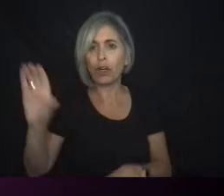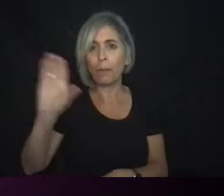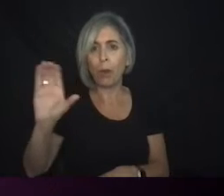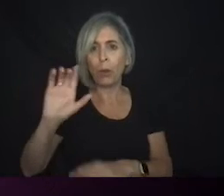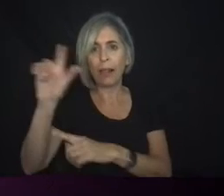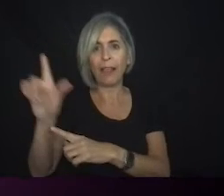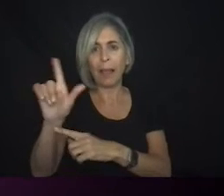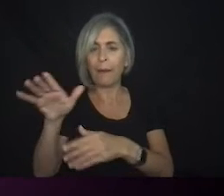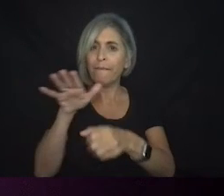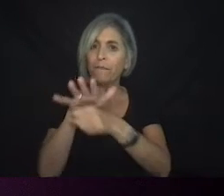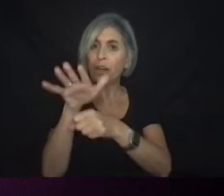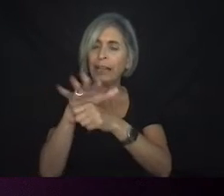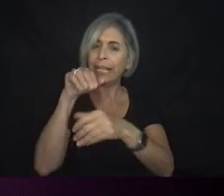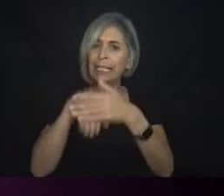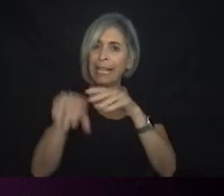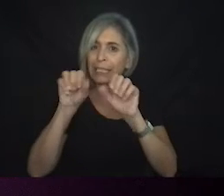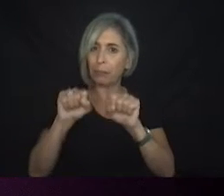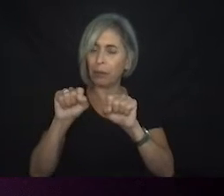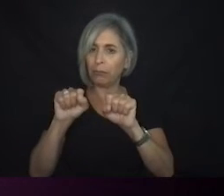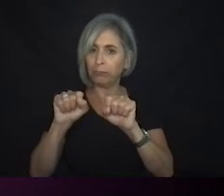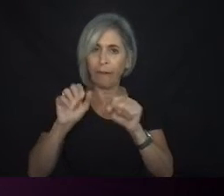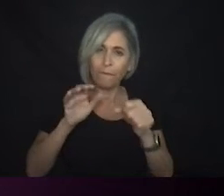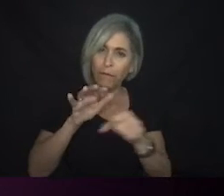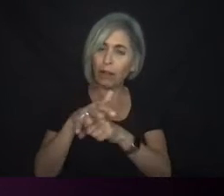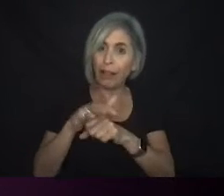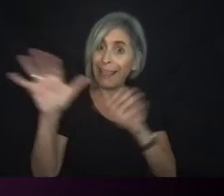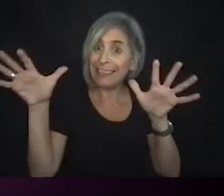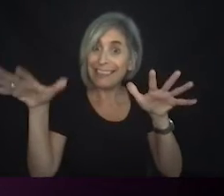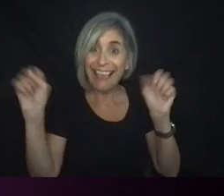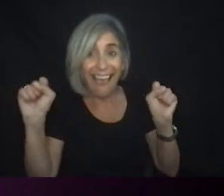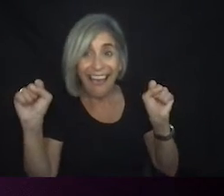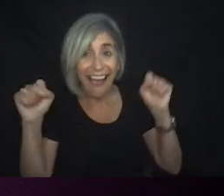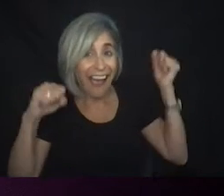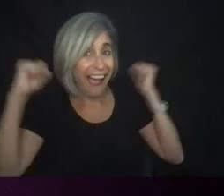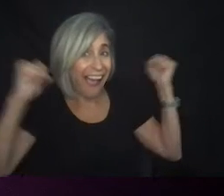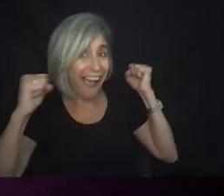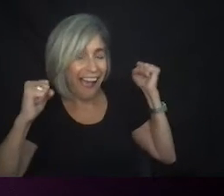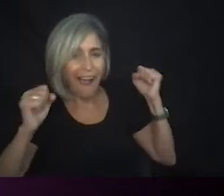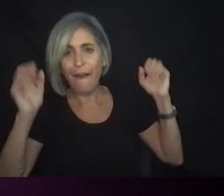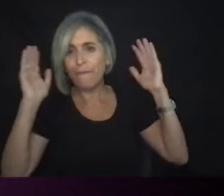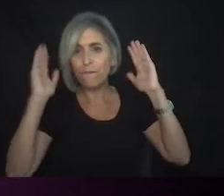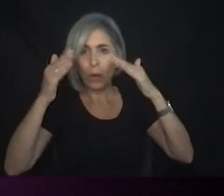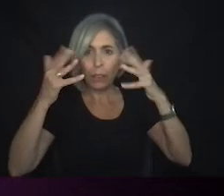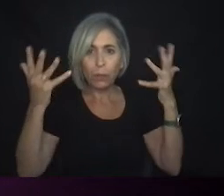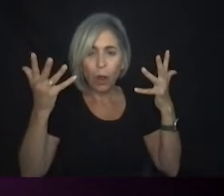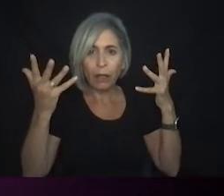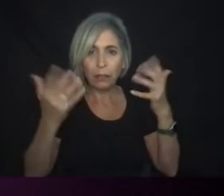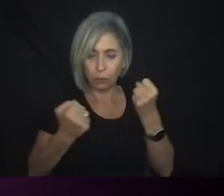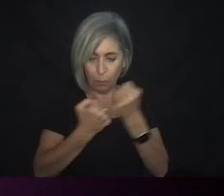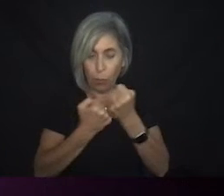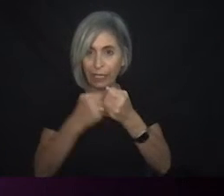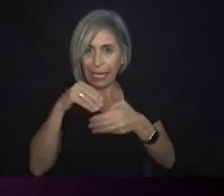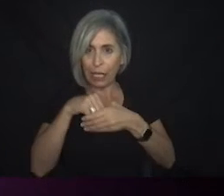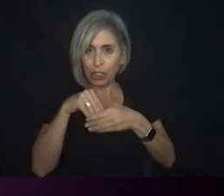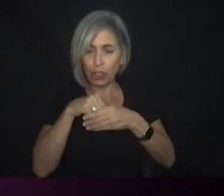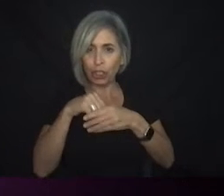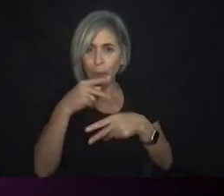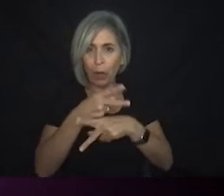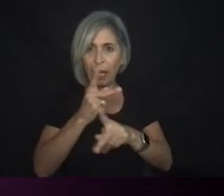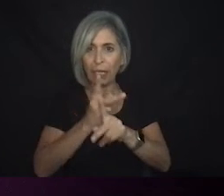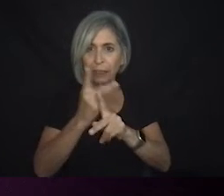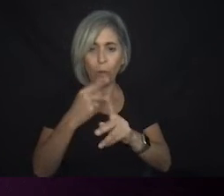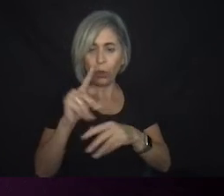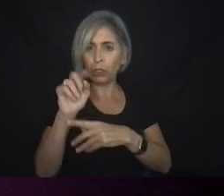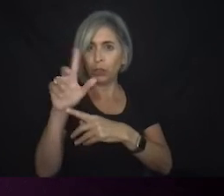fully accessible out of the box. And our main focus is supporting internal products to build rich, accessible tools